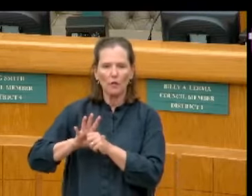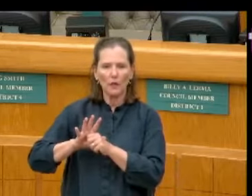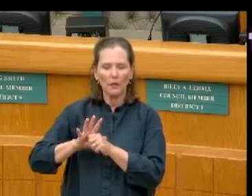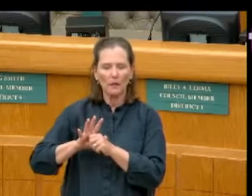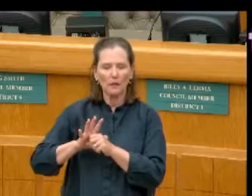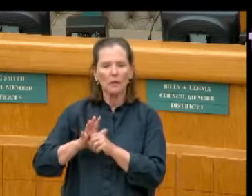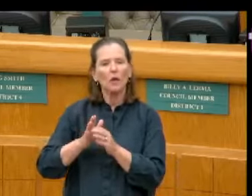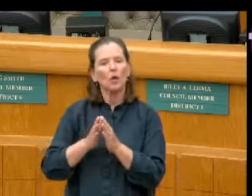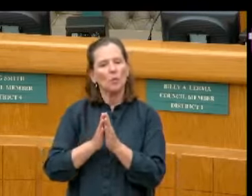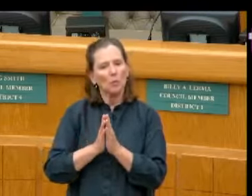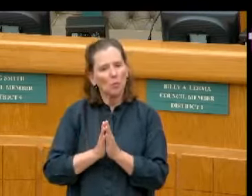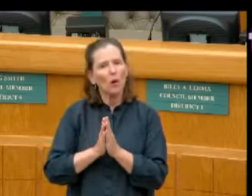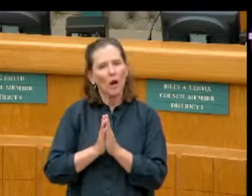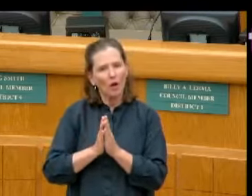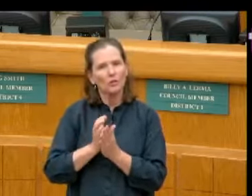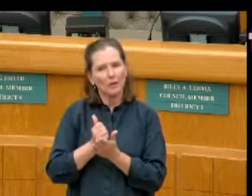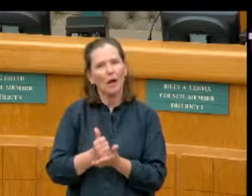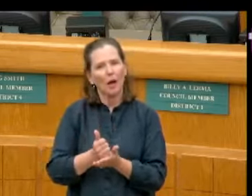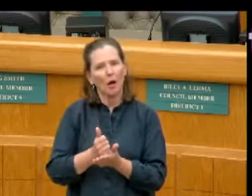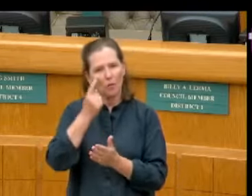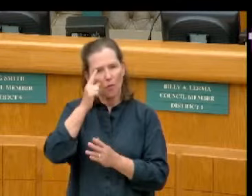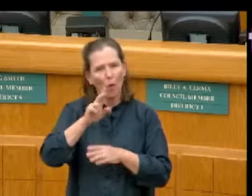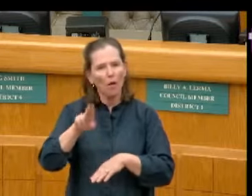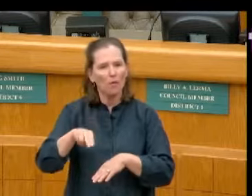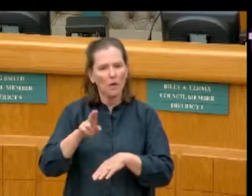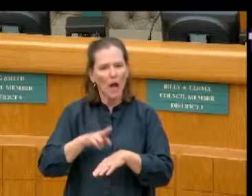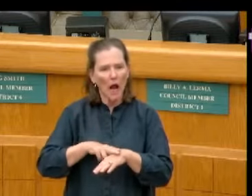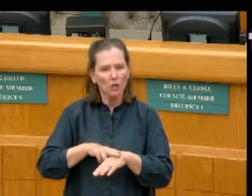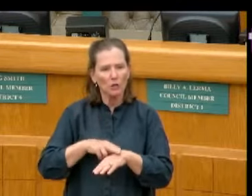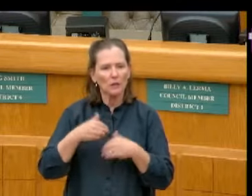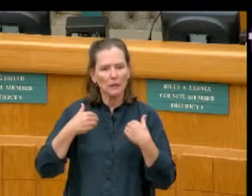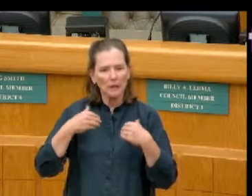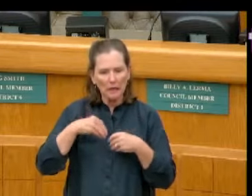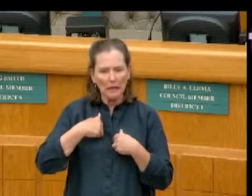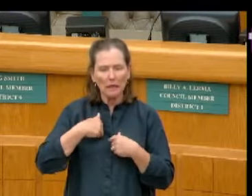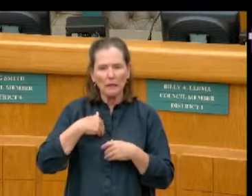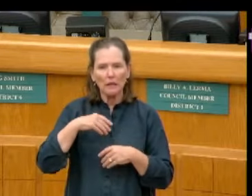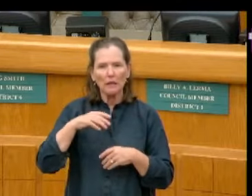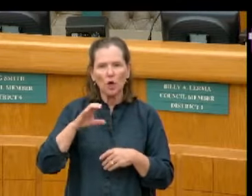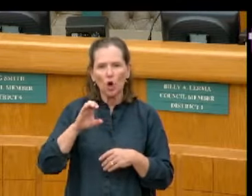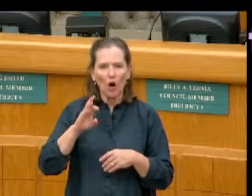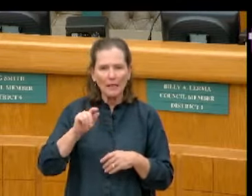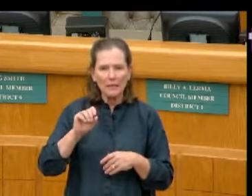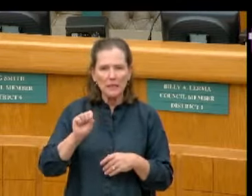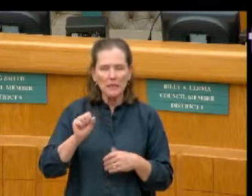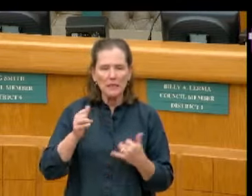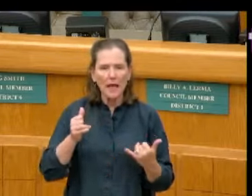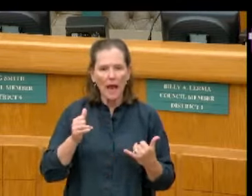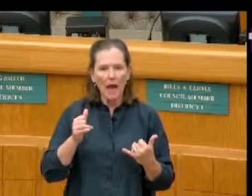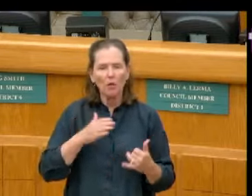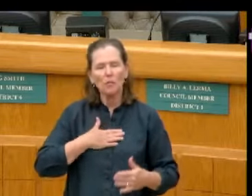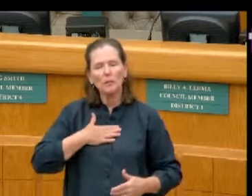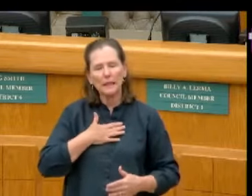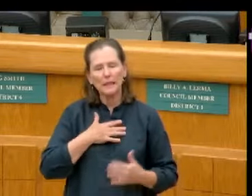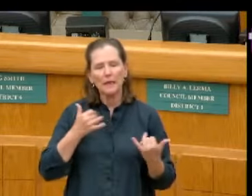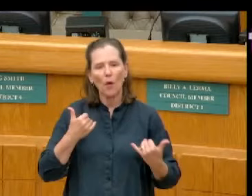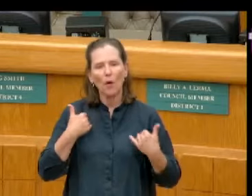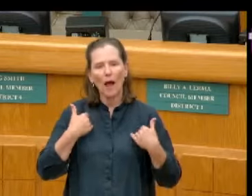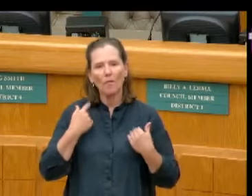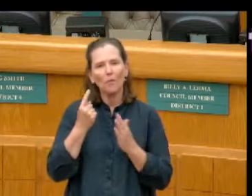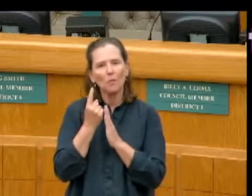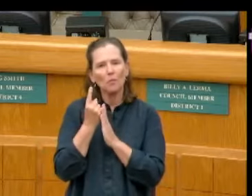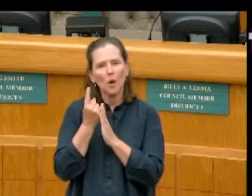Prayers are powerful for a nation in crisis. I'd like to take a moment of silence to remember these 1,000